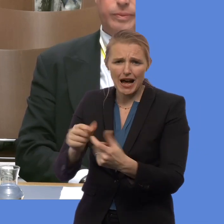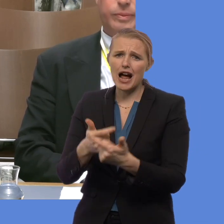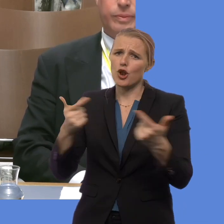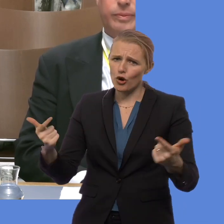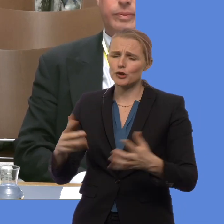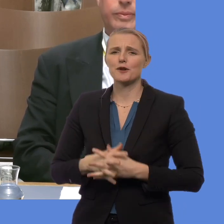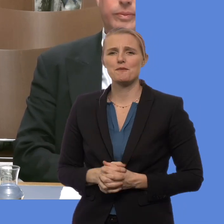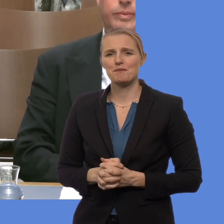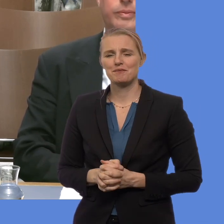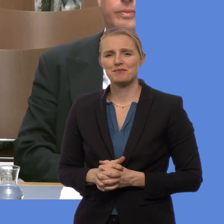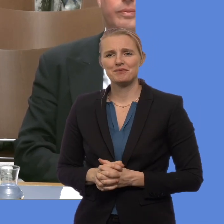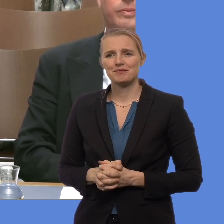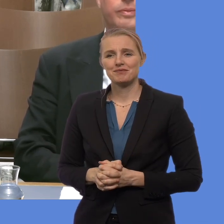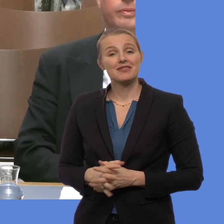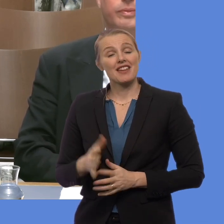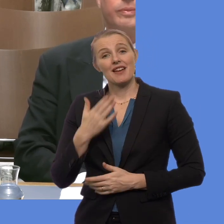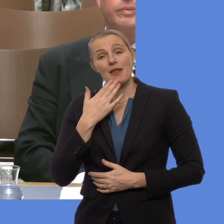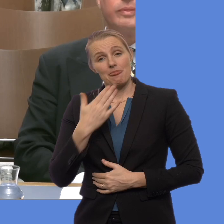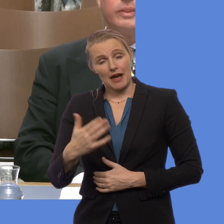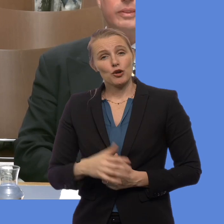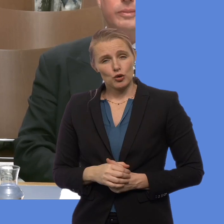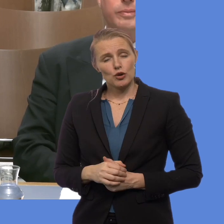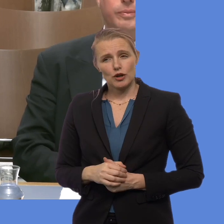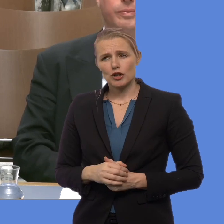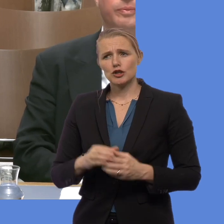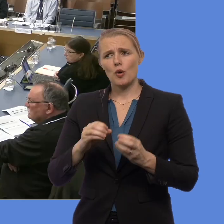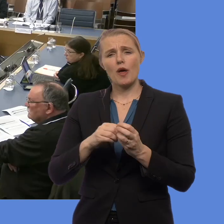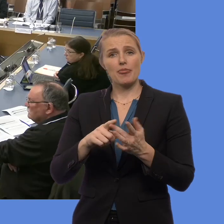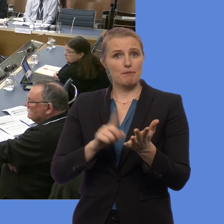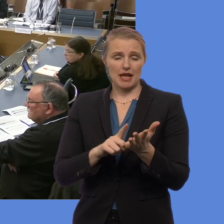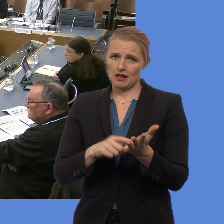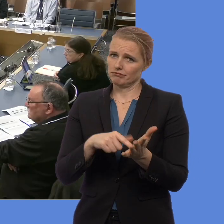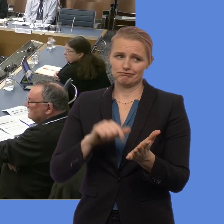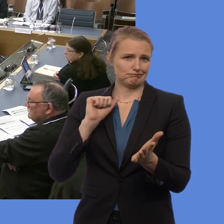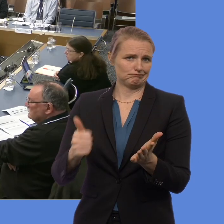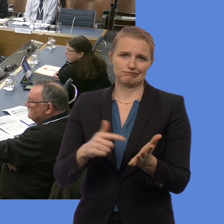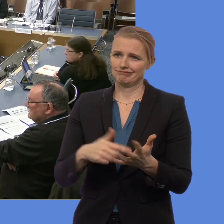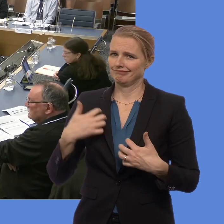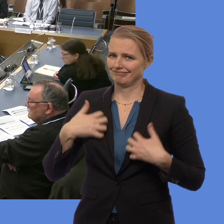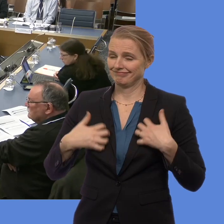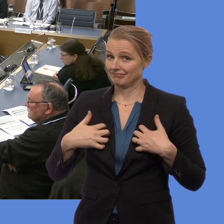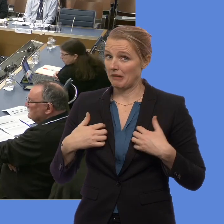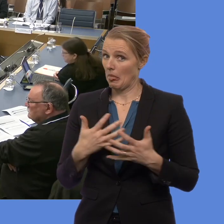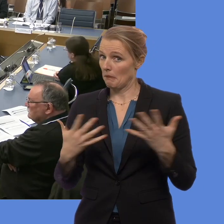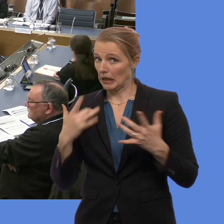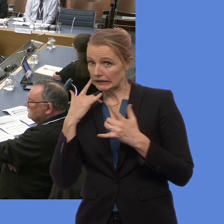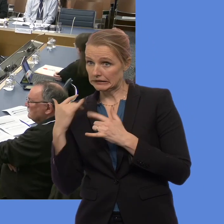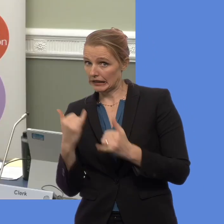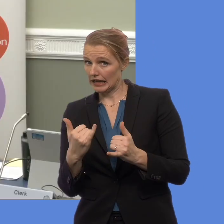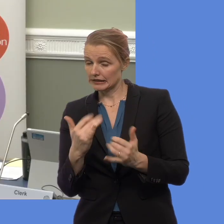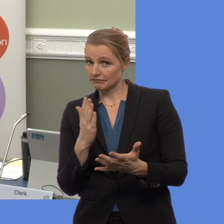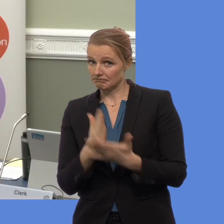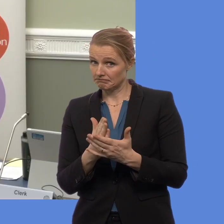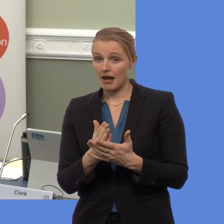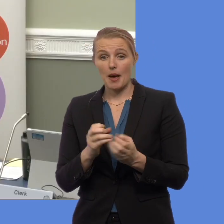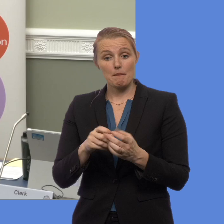Okay, thank you. And I suppose the bill itself coming forward is welcome, but I suppose the real test will be in terms of the impact the